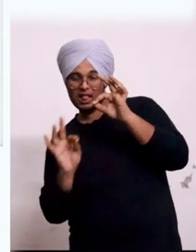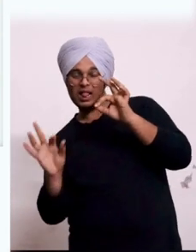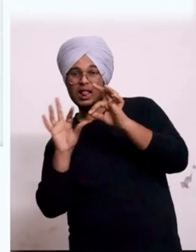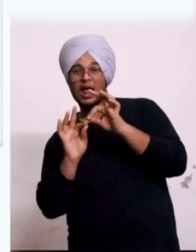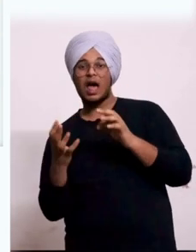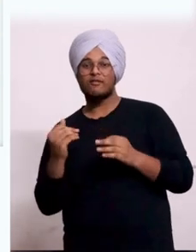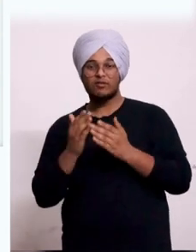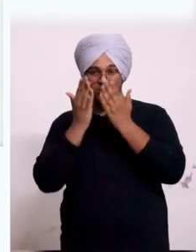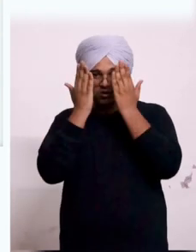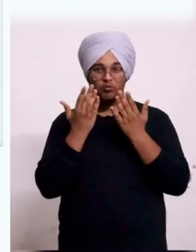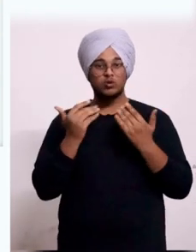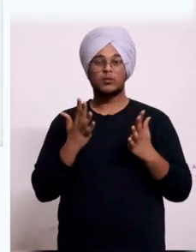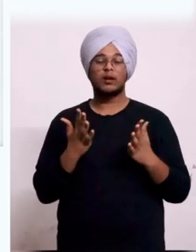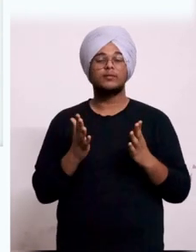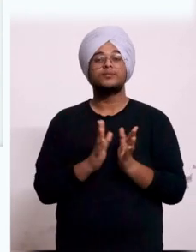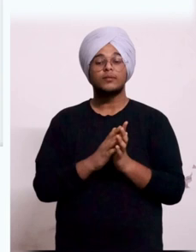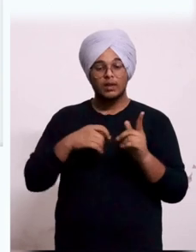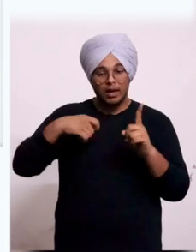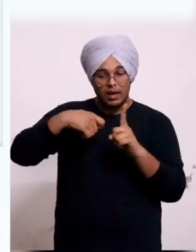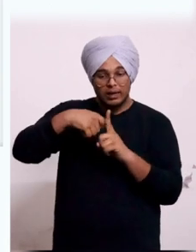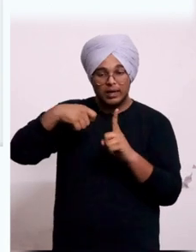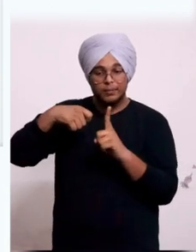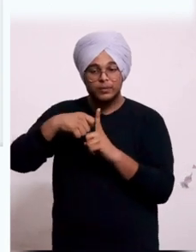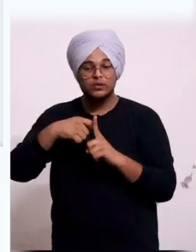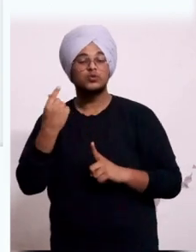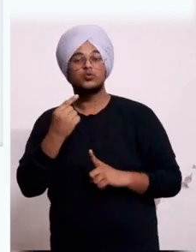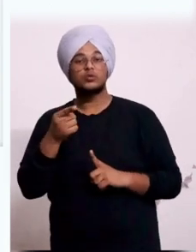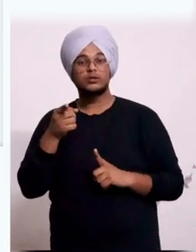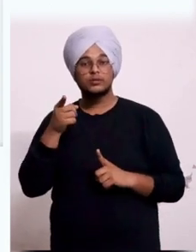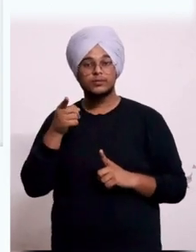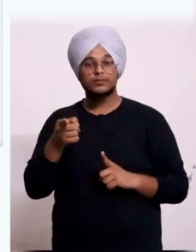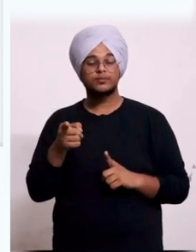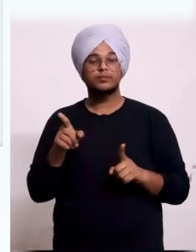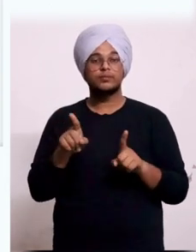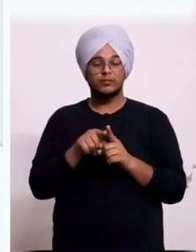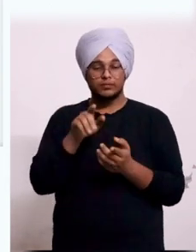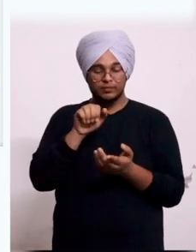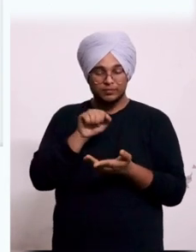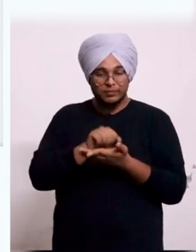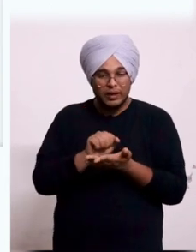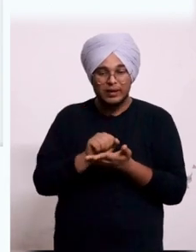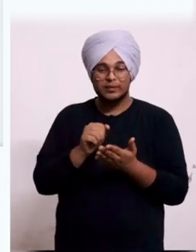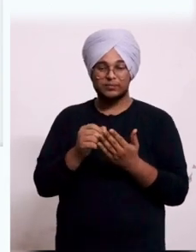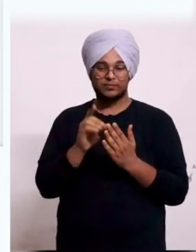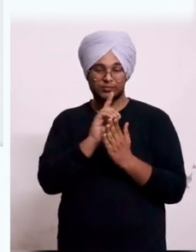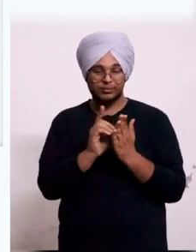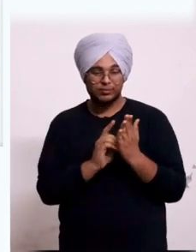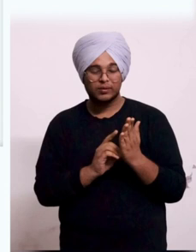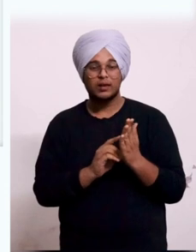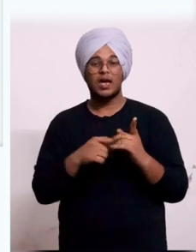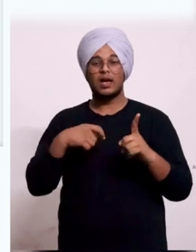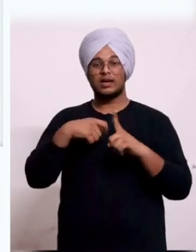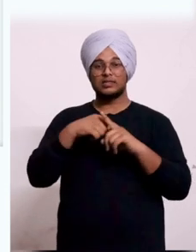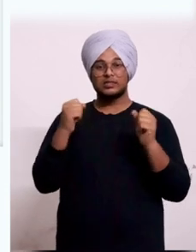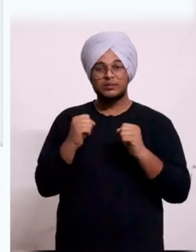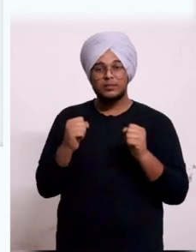the Kalamkari Dorukha in the MAPS collection is block printed? The Cotsen cashmere fragment is made with